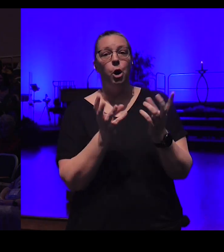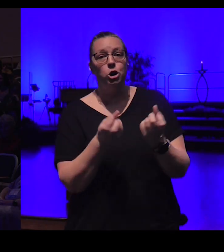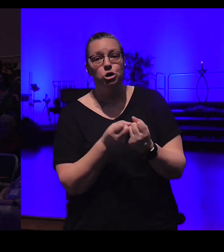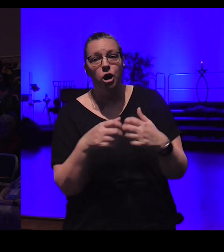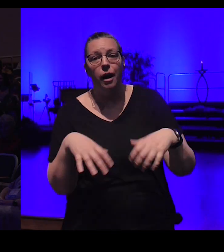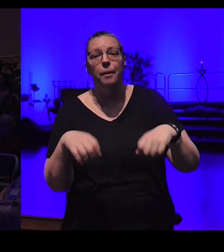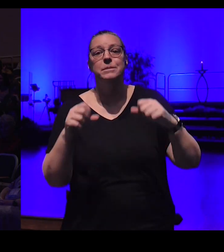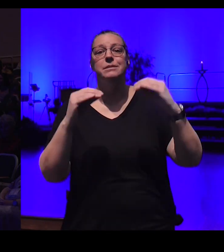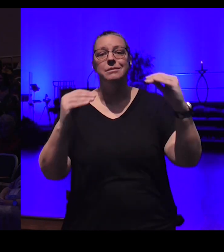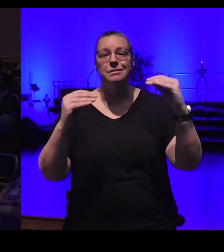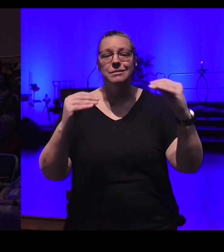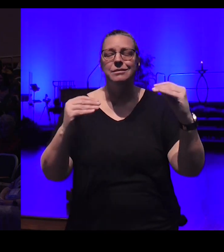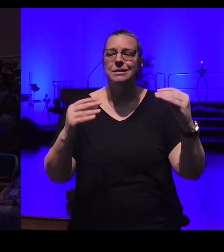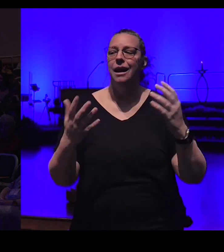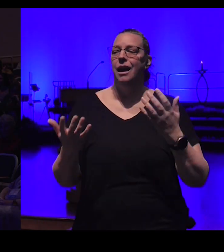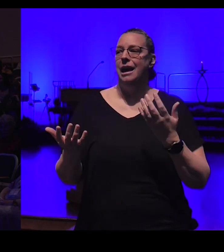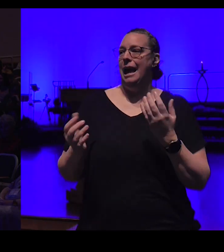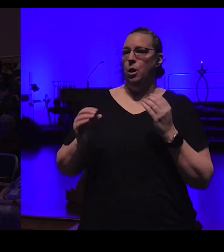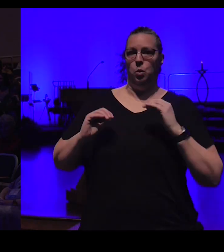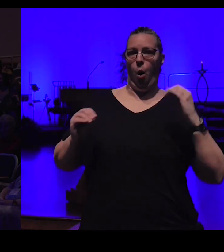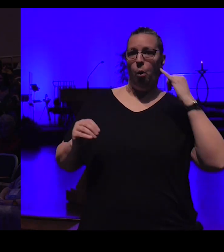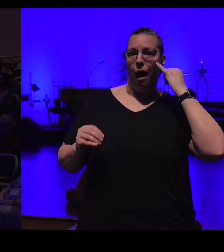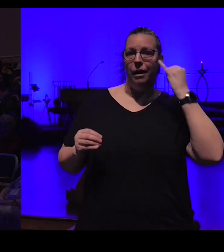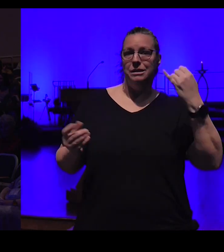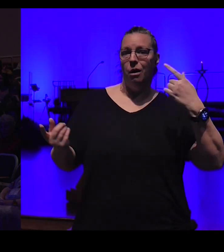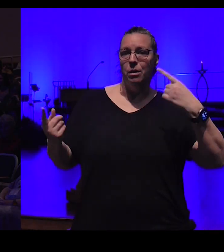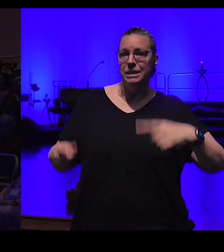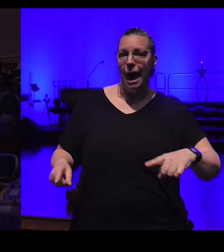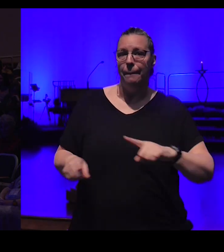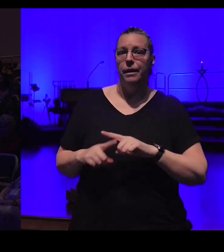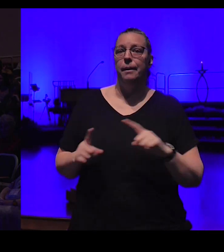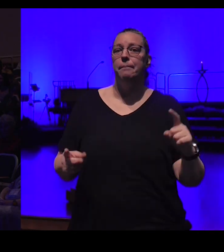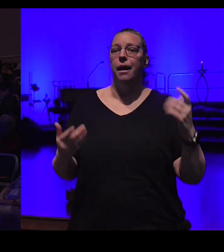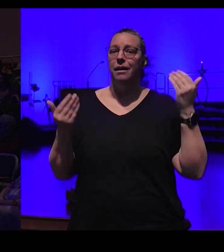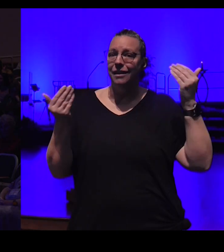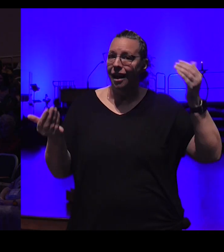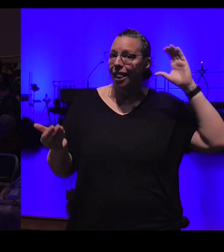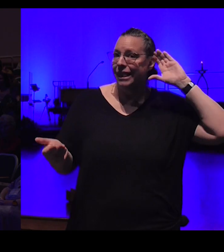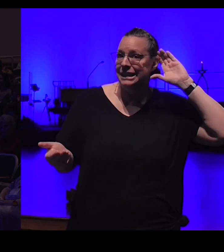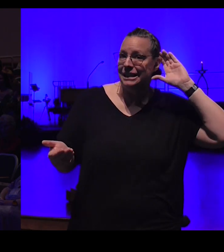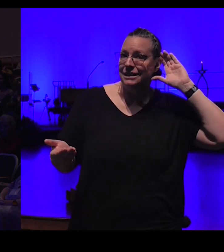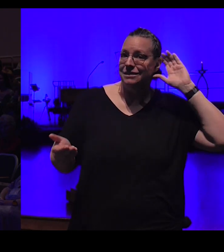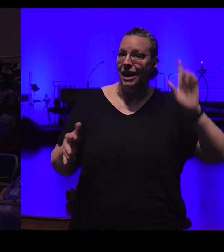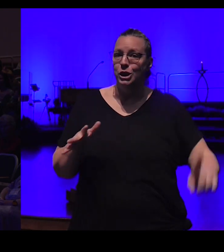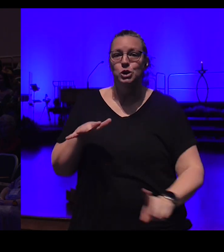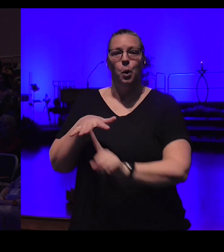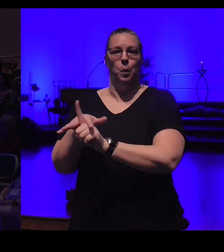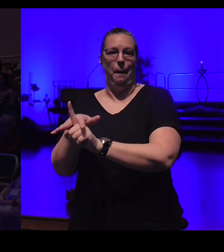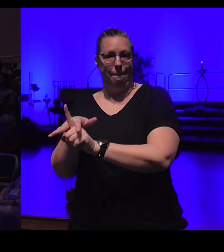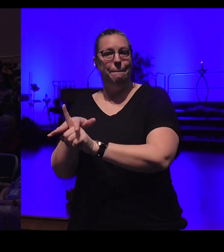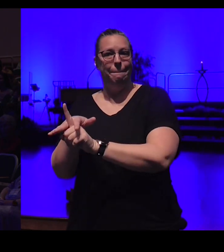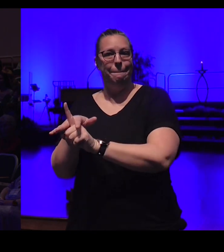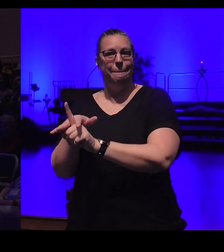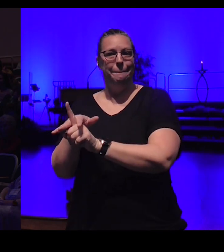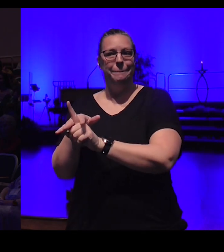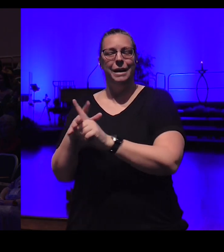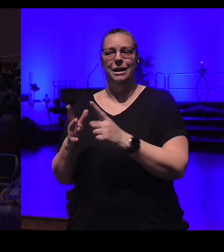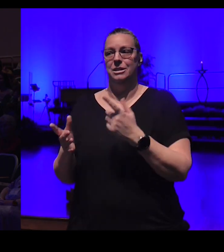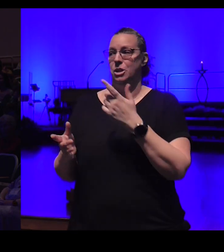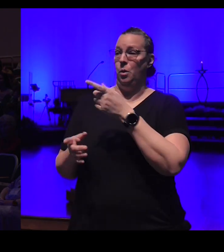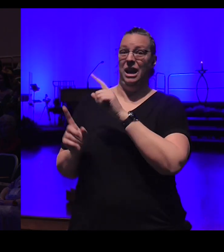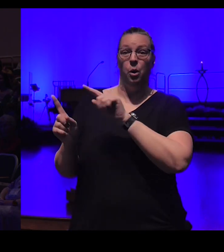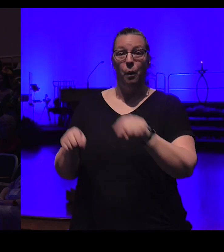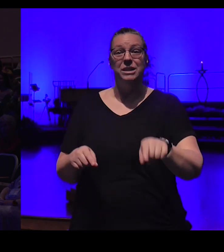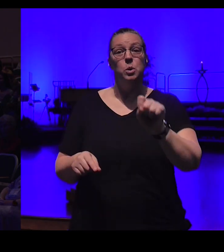had no idea what was around the corner, but he listened and he showed up. You know, once he talks about he went to